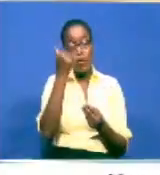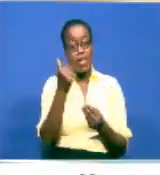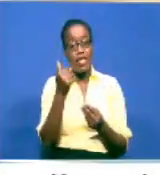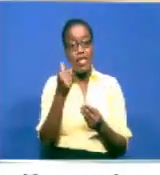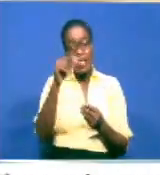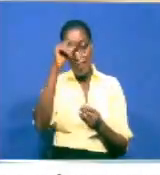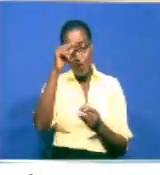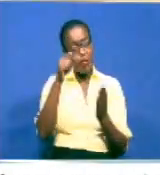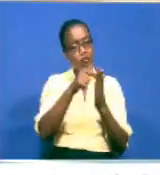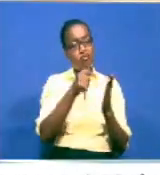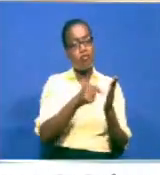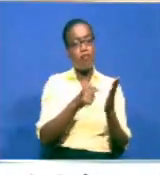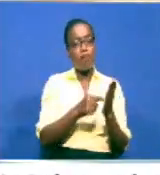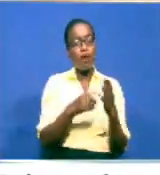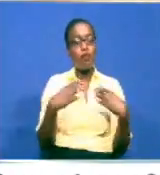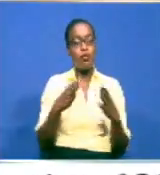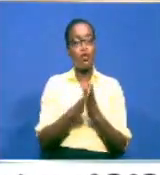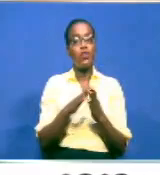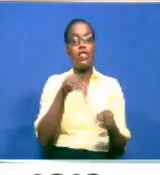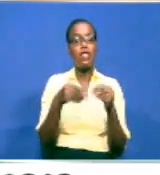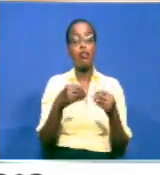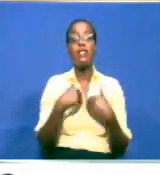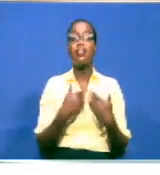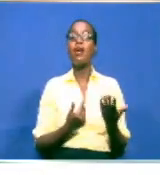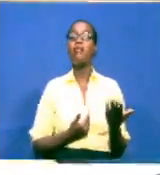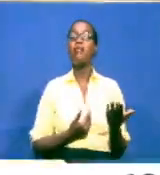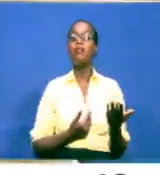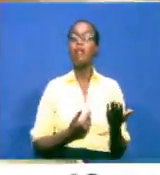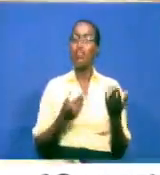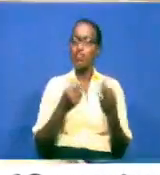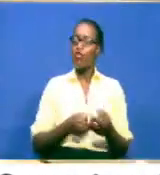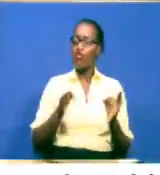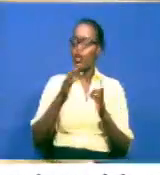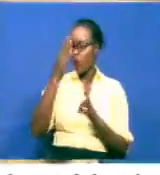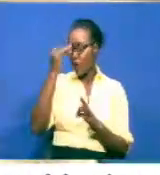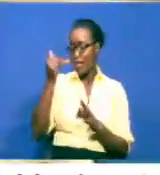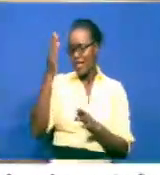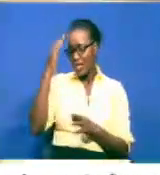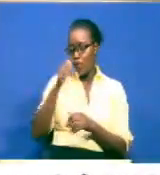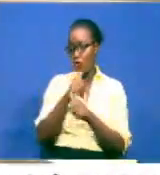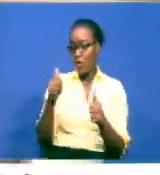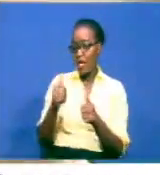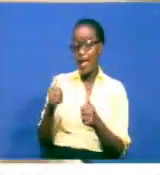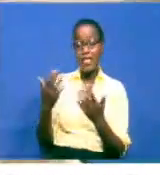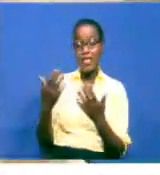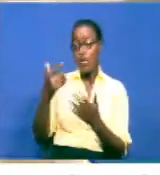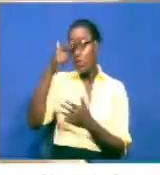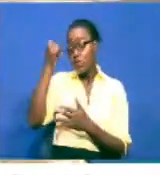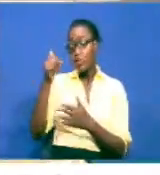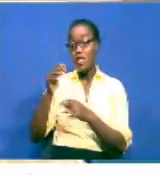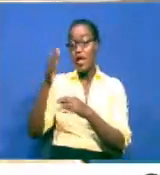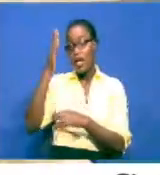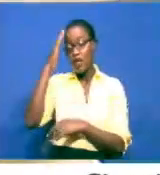of these people living with disability. Yes. Yeah, it is actually easy because... they're known. And since they're known, the government can